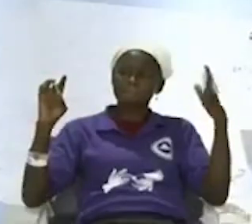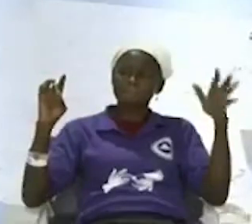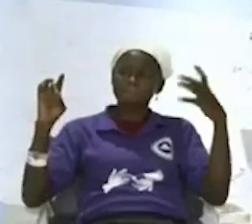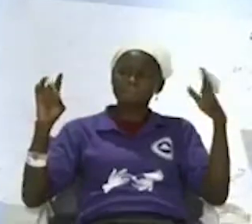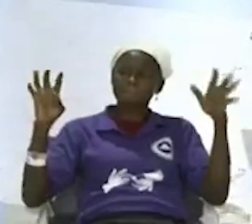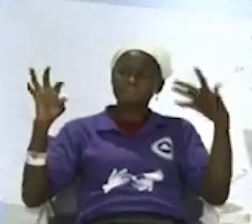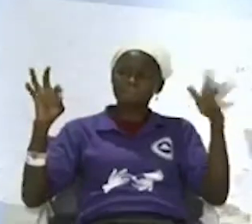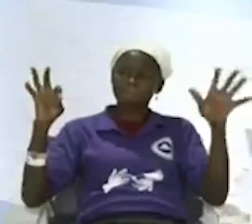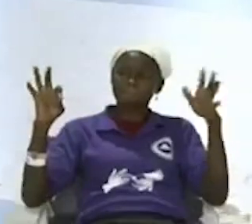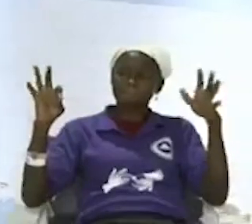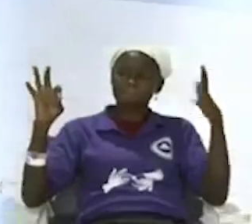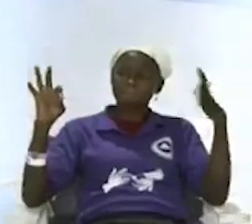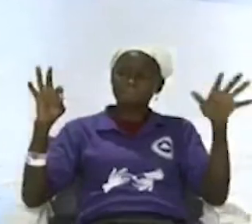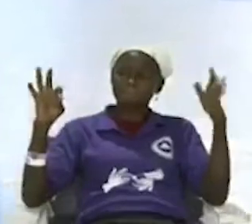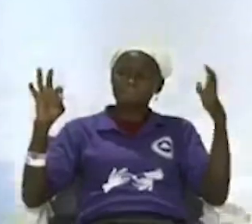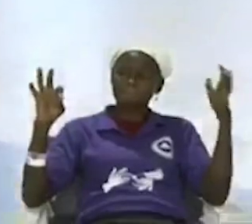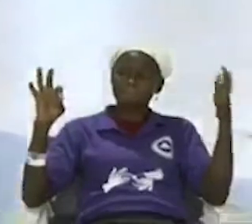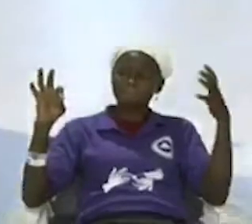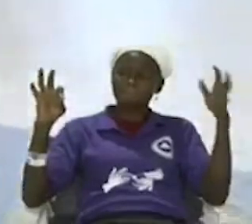Nine.